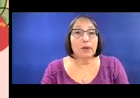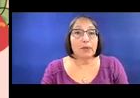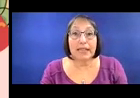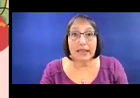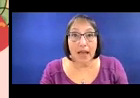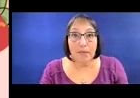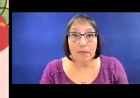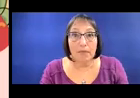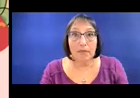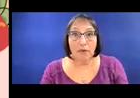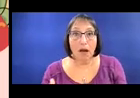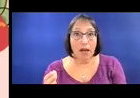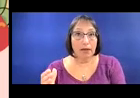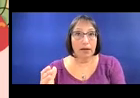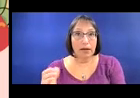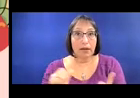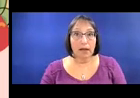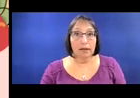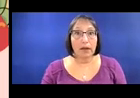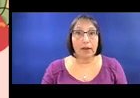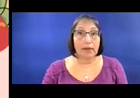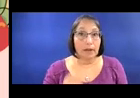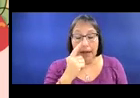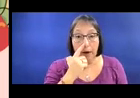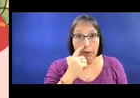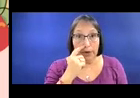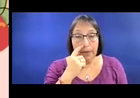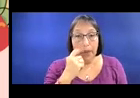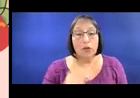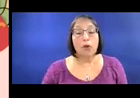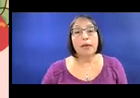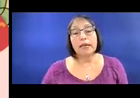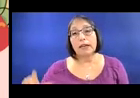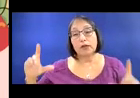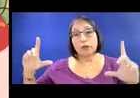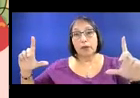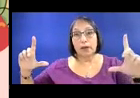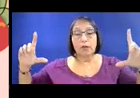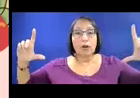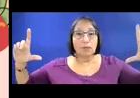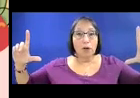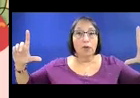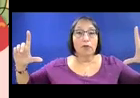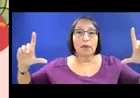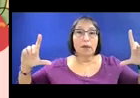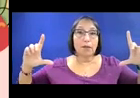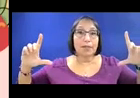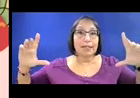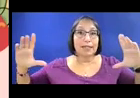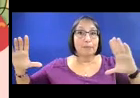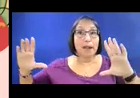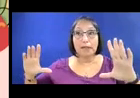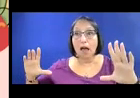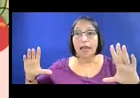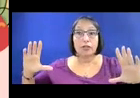to be able to see them on an airbook. So, I needed an extra screen, a large monitor, so I could be able to